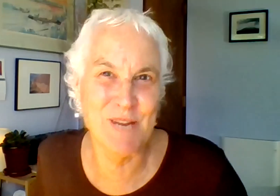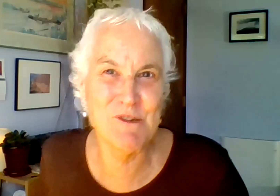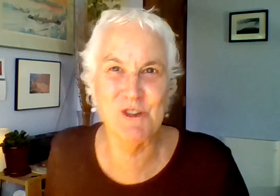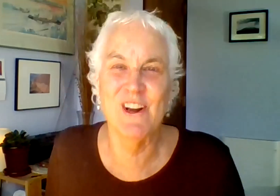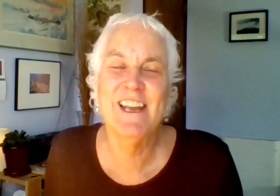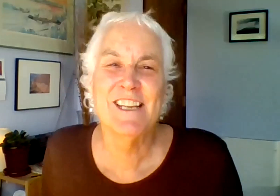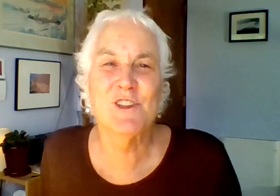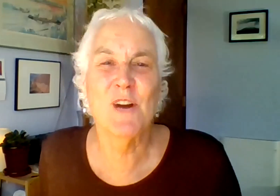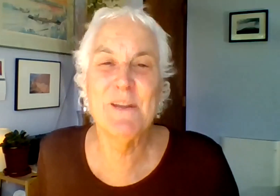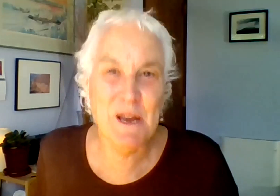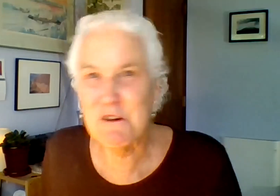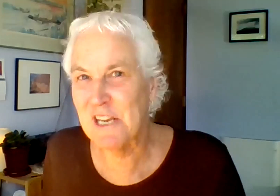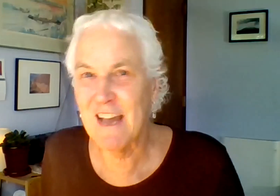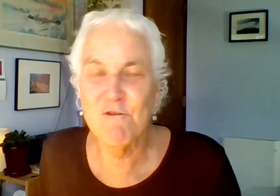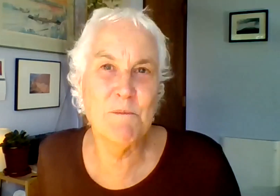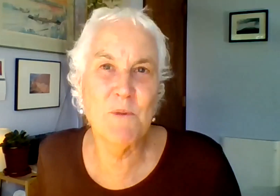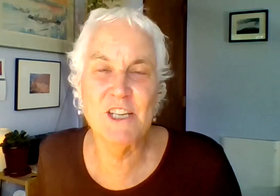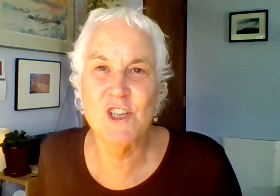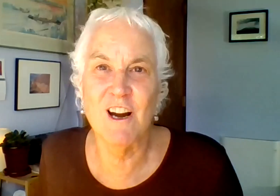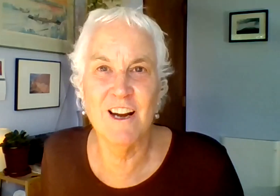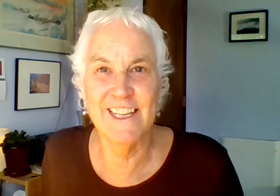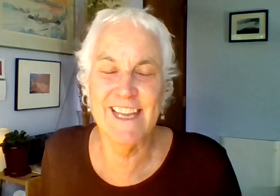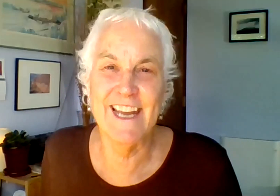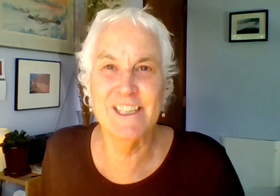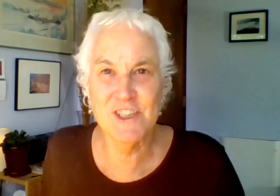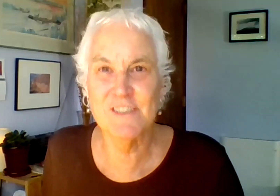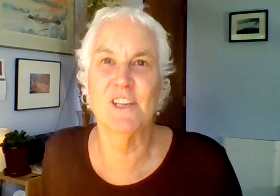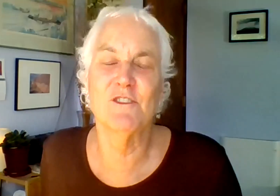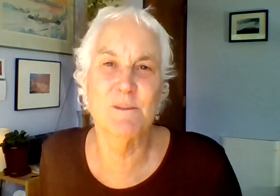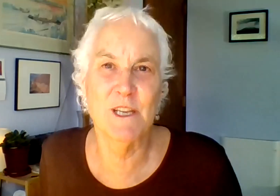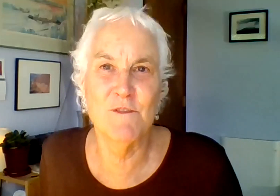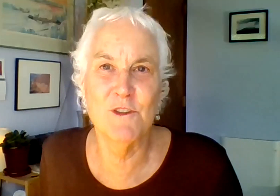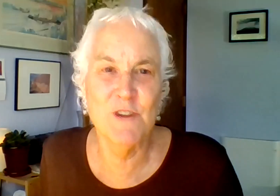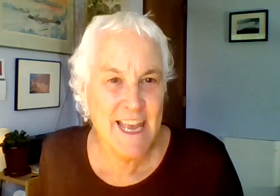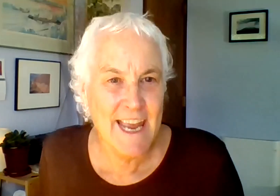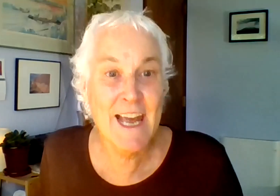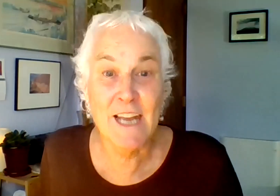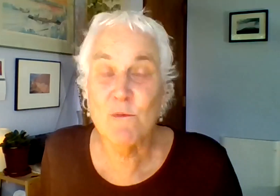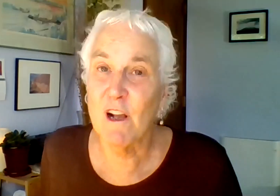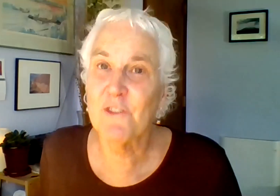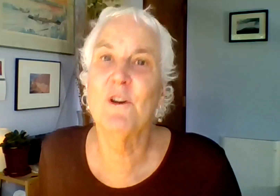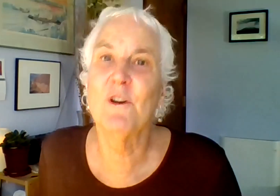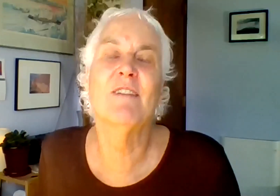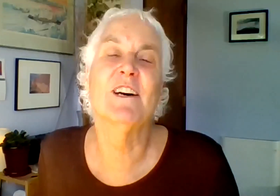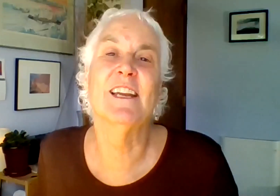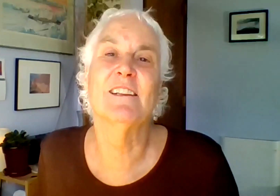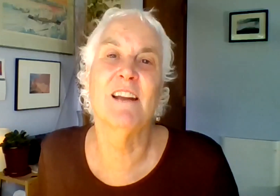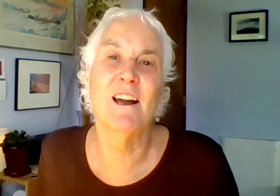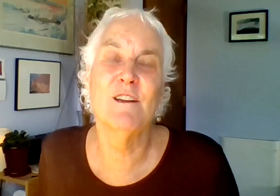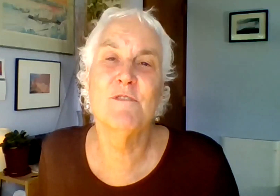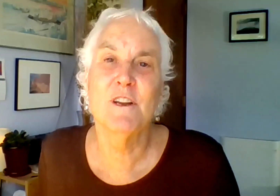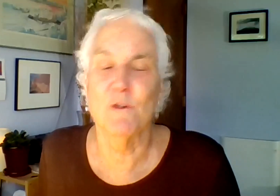also named Juno. So anyway, we're going to have Gwen Bradshaw on at the end, and she's going to do some interview. And we also have